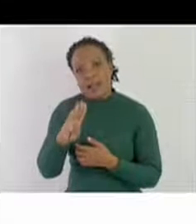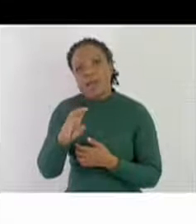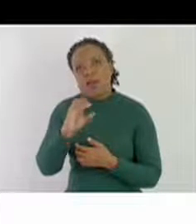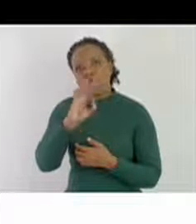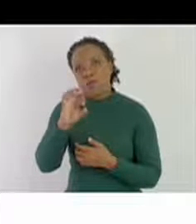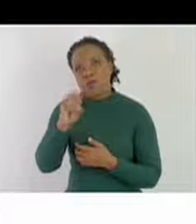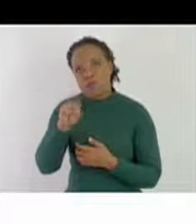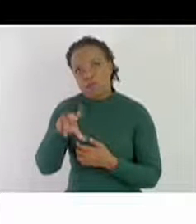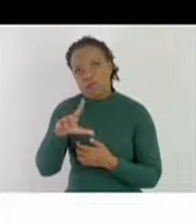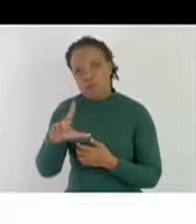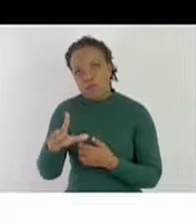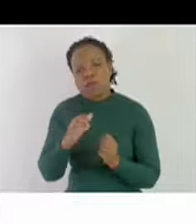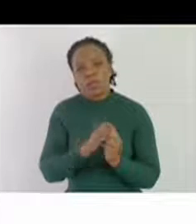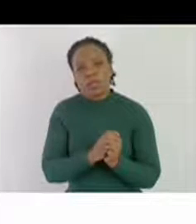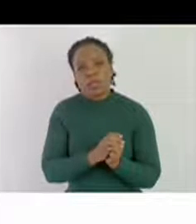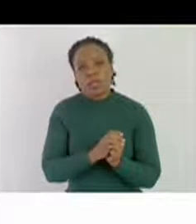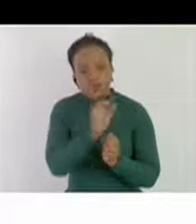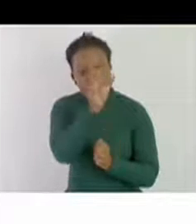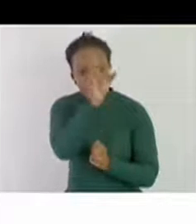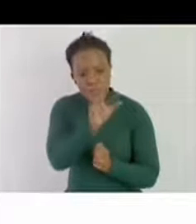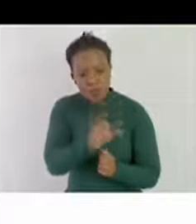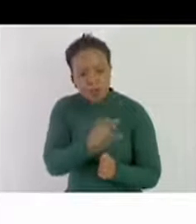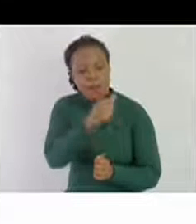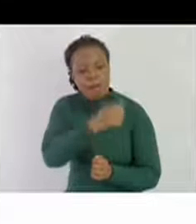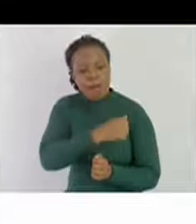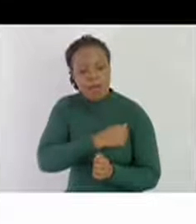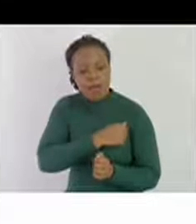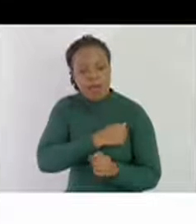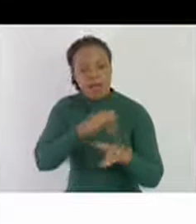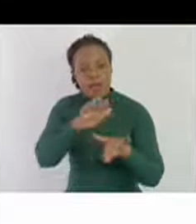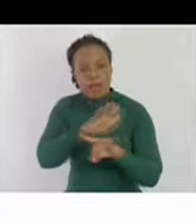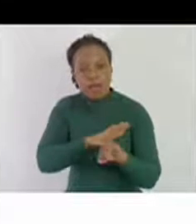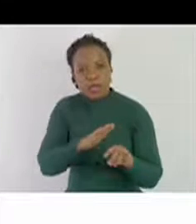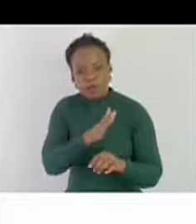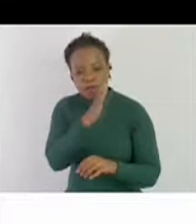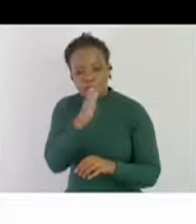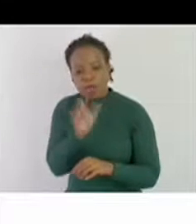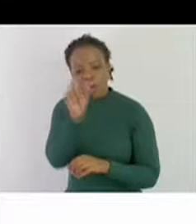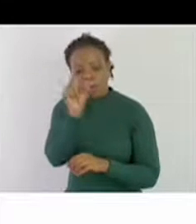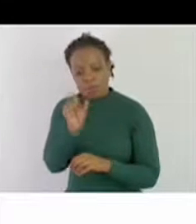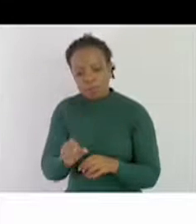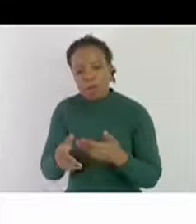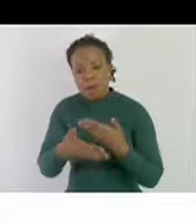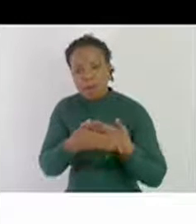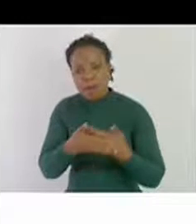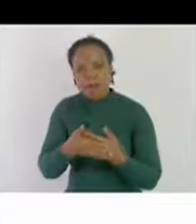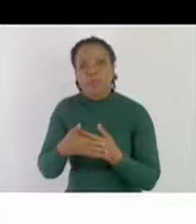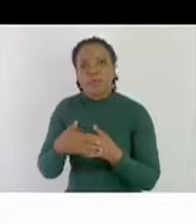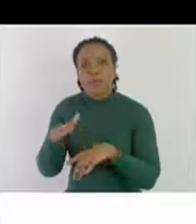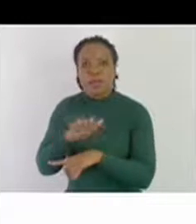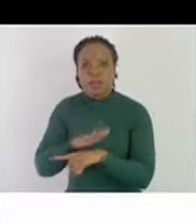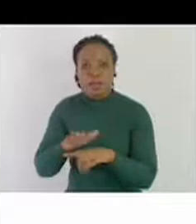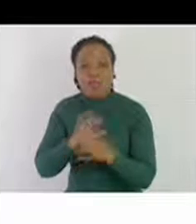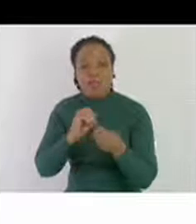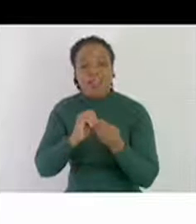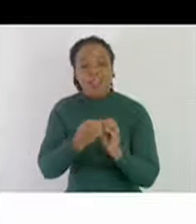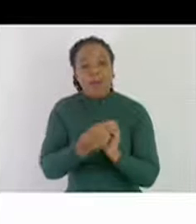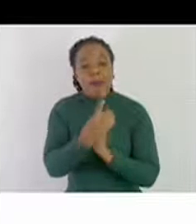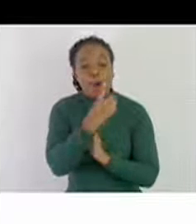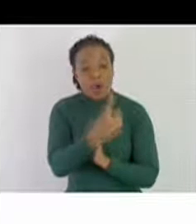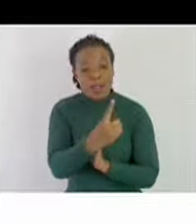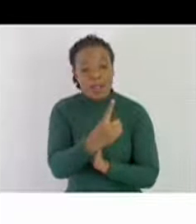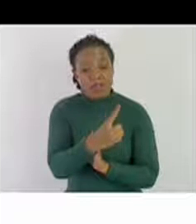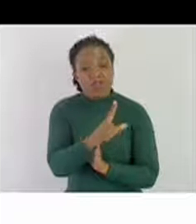these next to their mummy animal. Number one, we are having